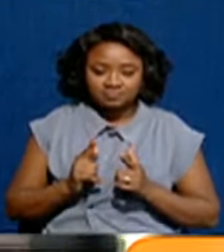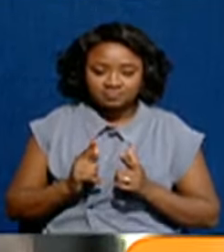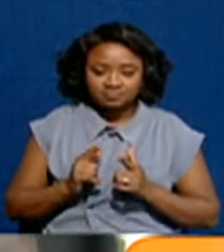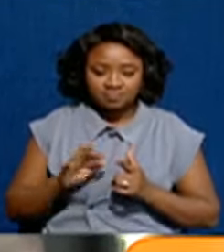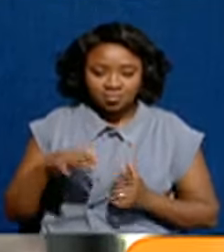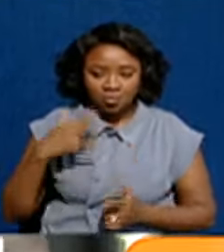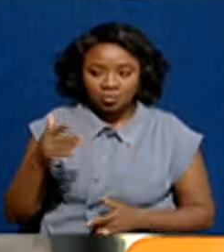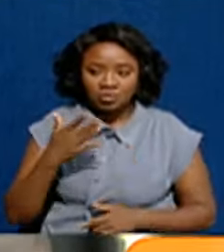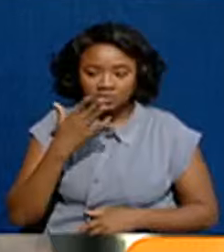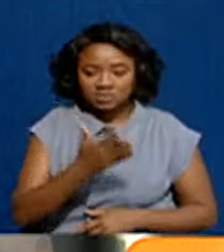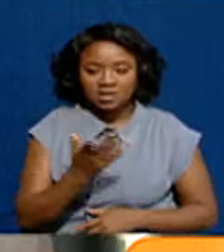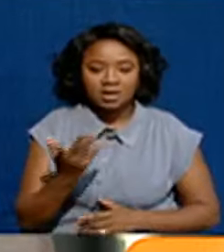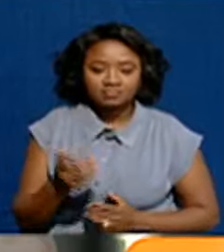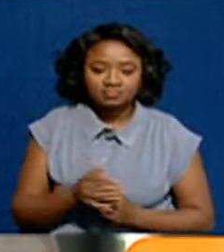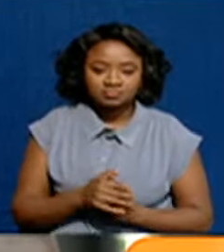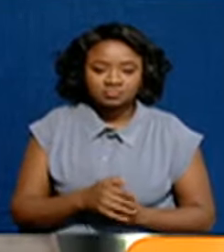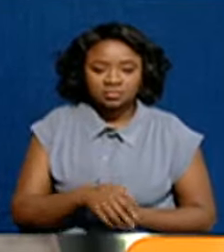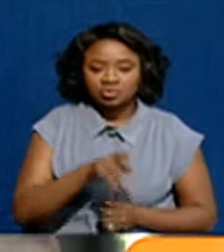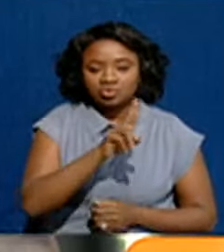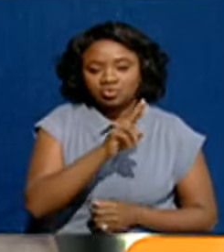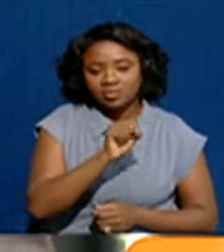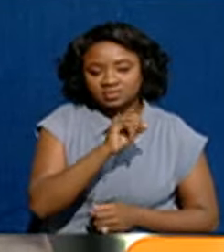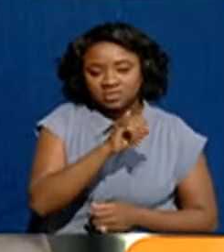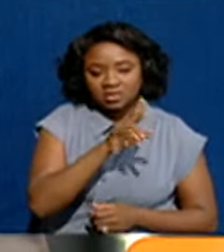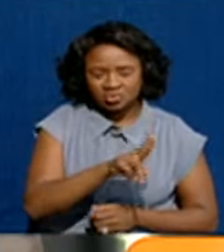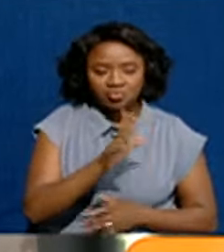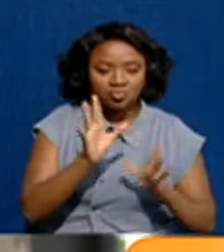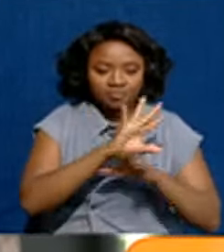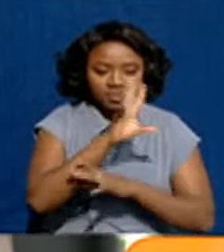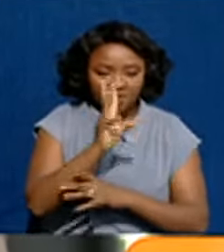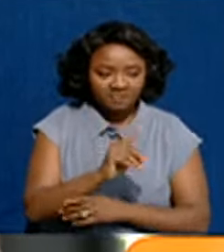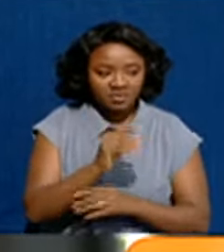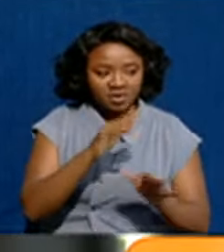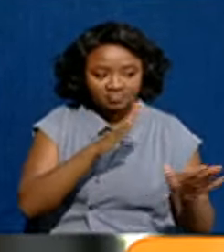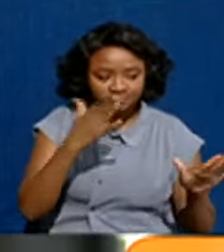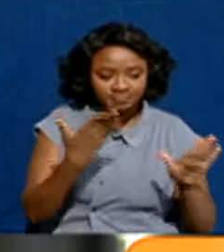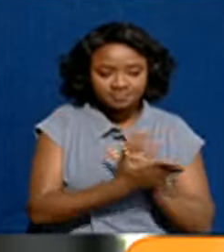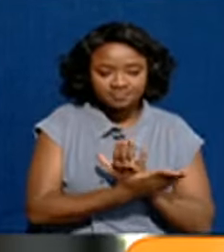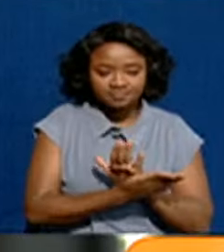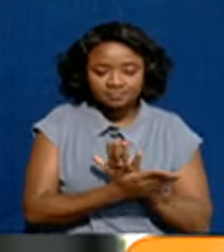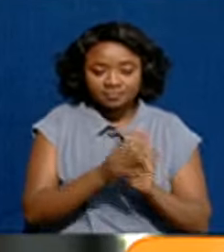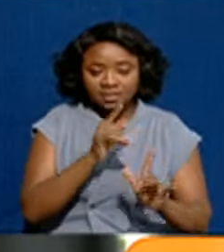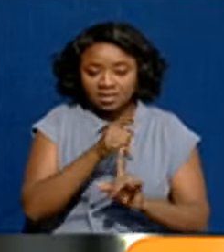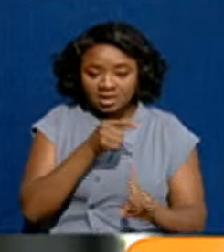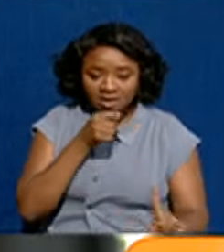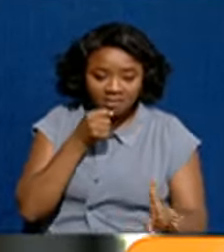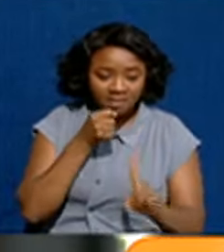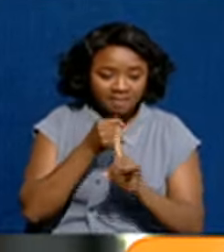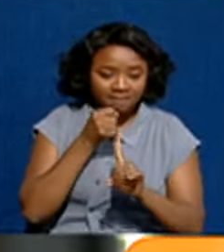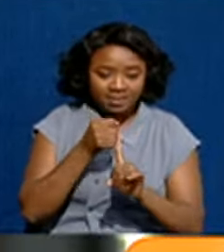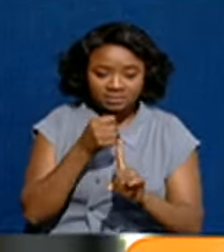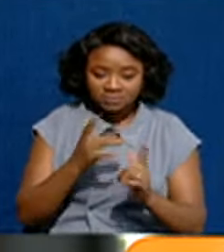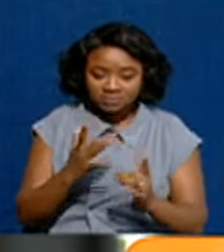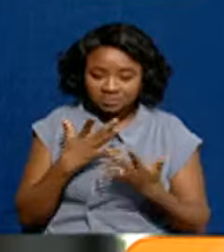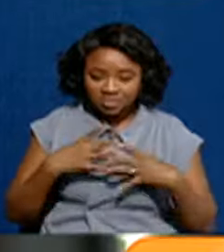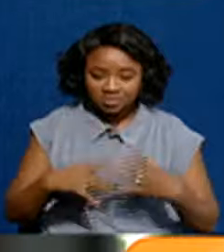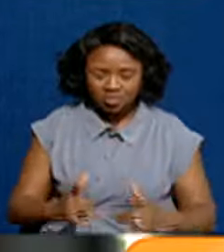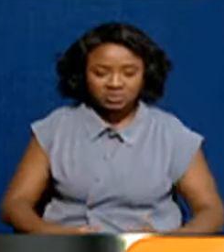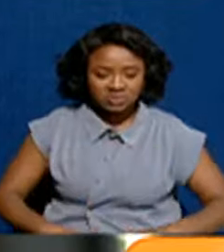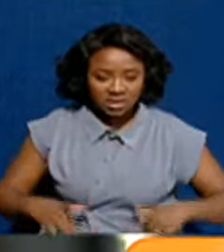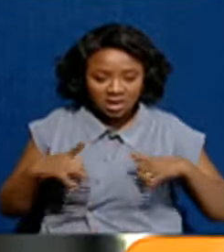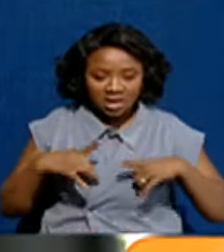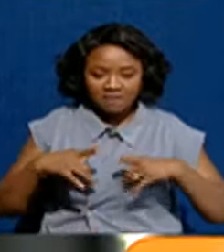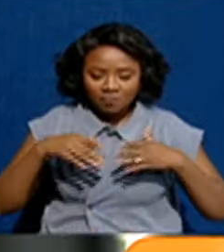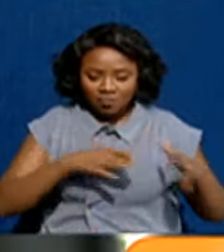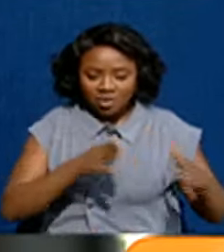Africa. And he's been able in a very profound way to impact lives in ways that